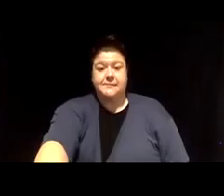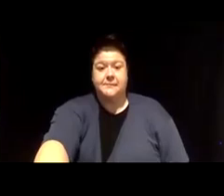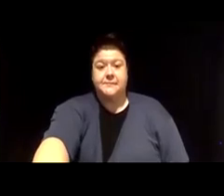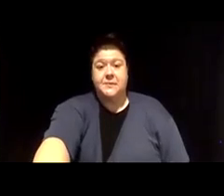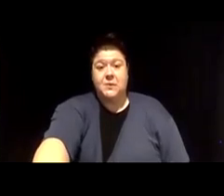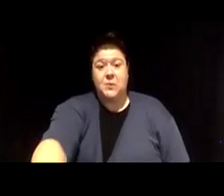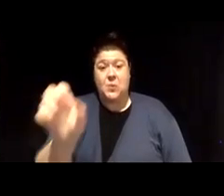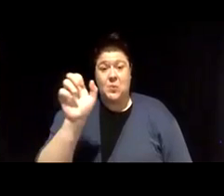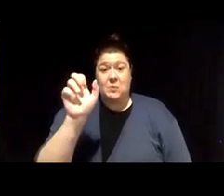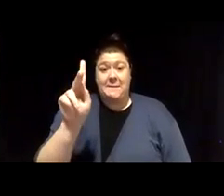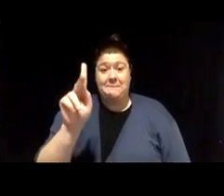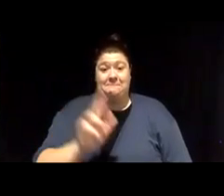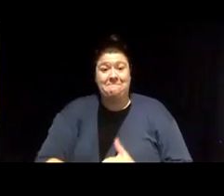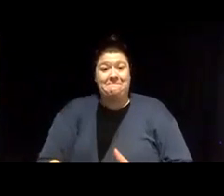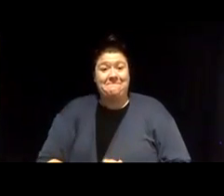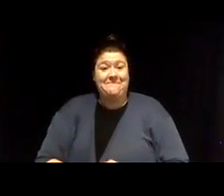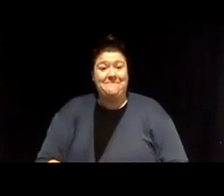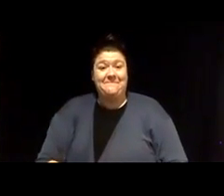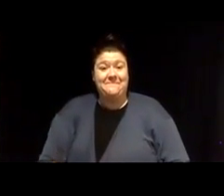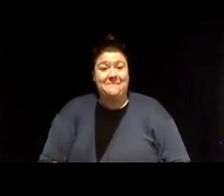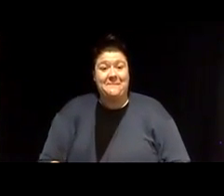Okay.